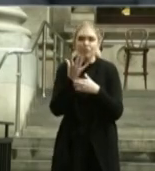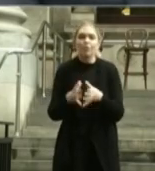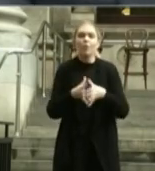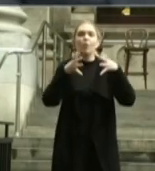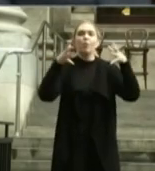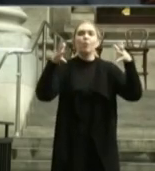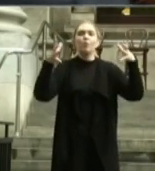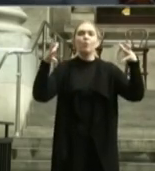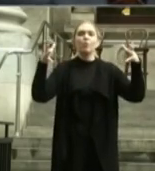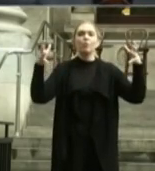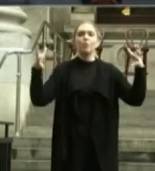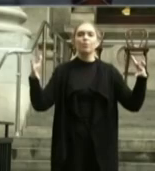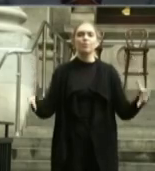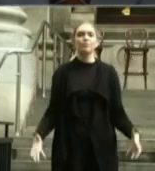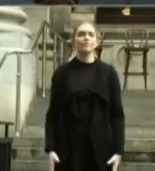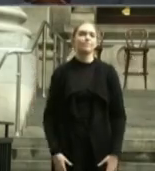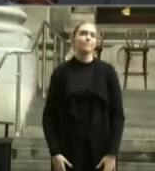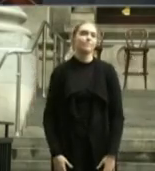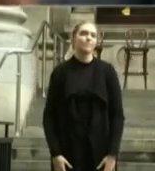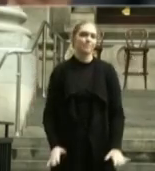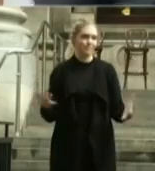big things grow.